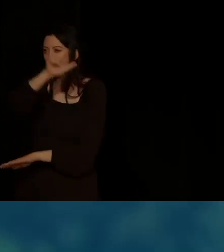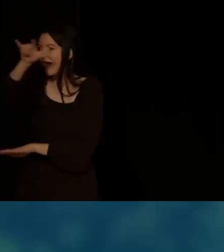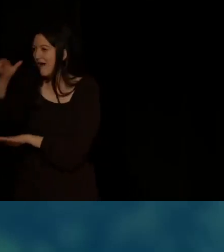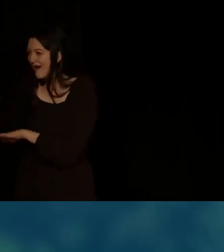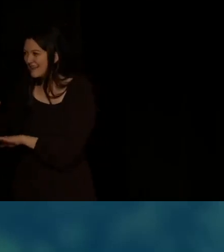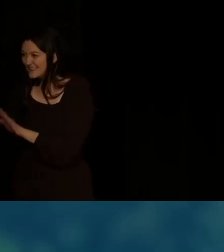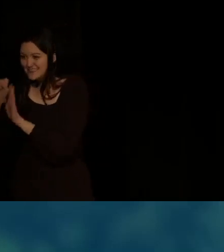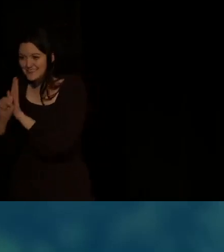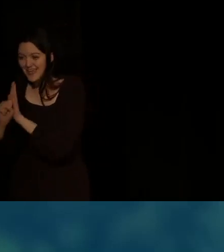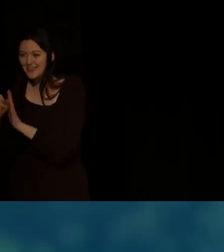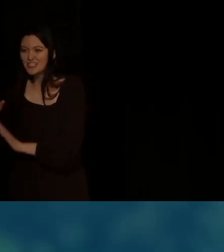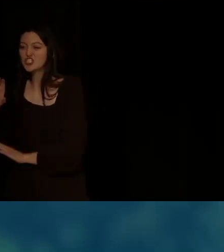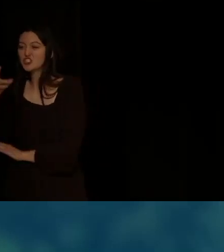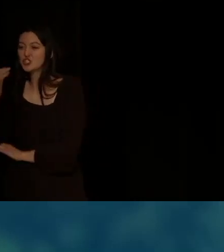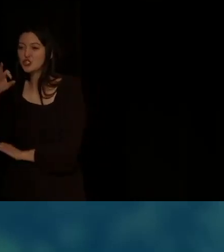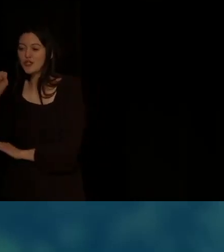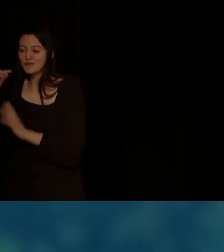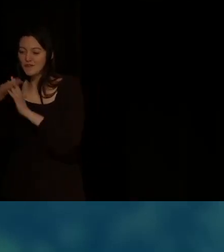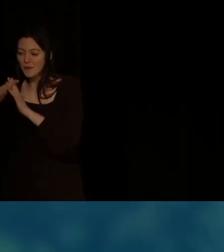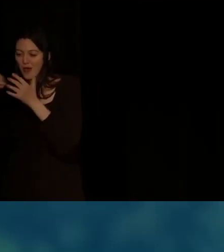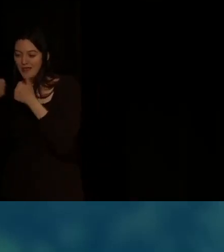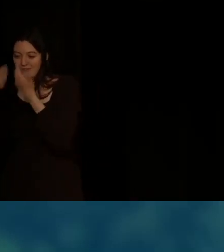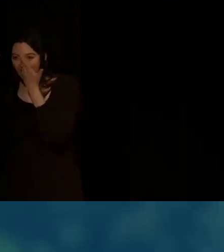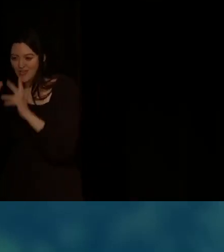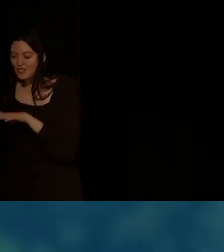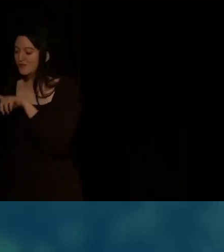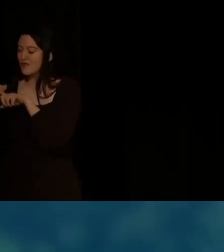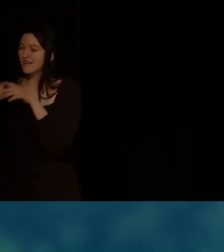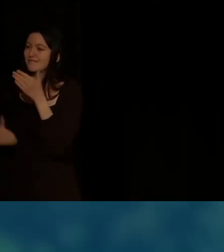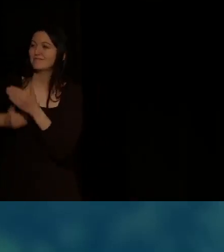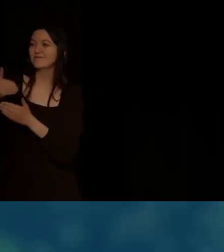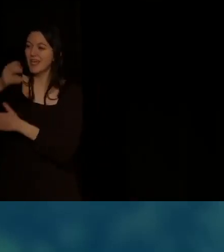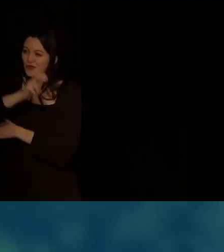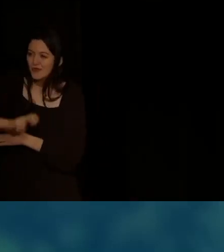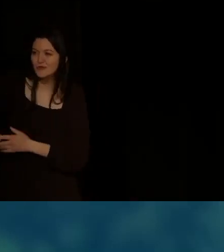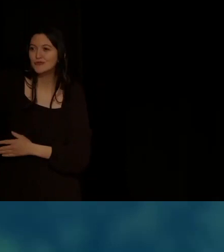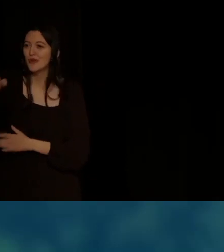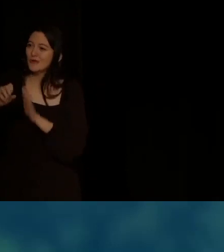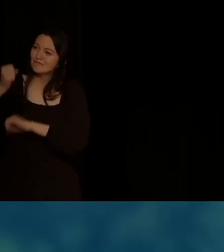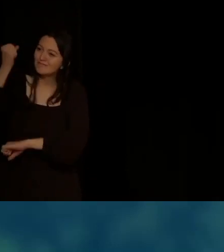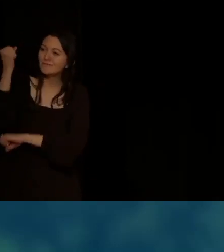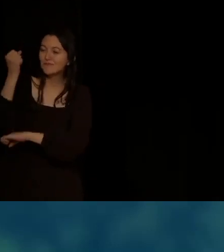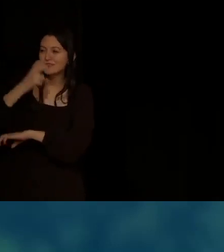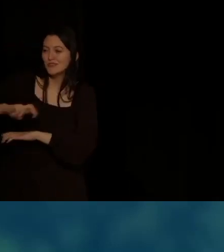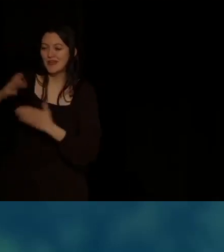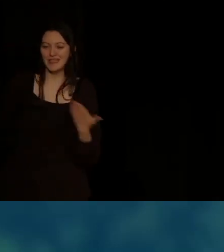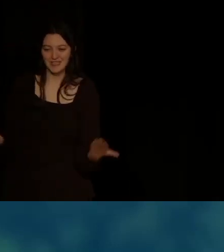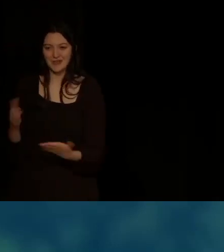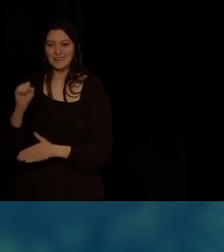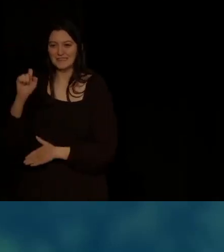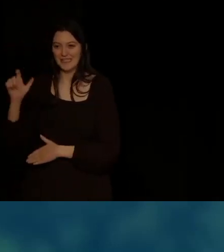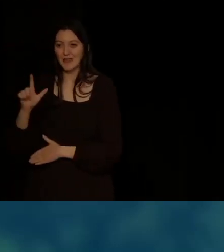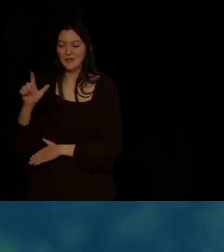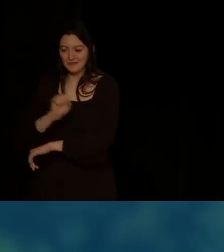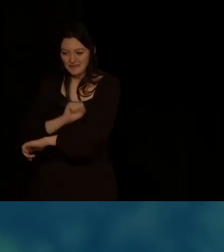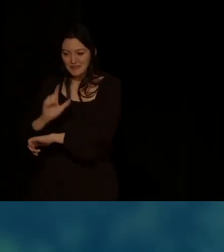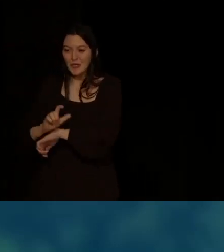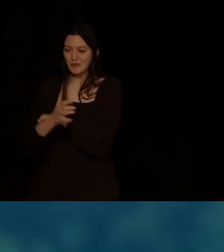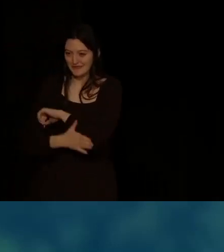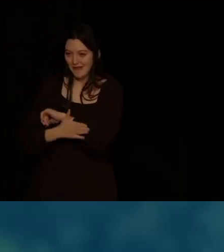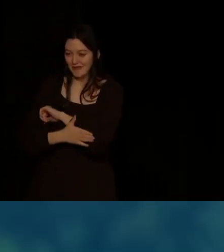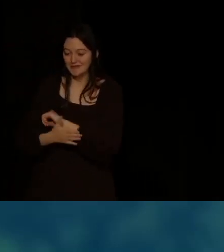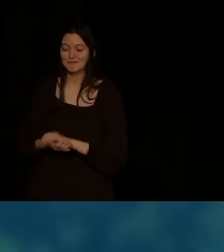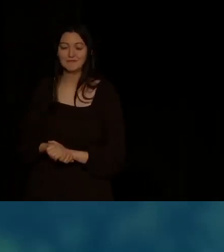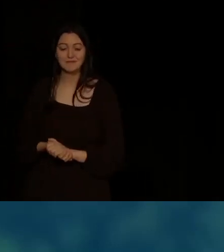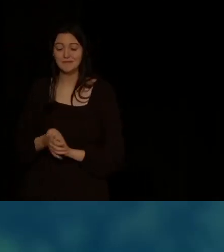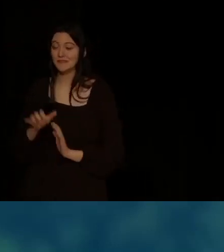game to practice her next record-breaking tour right here in St. Louis County.